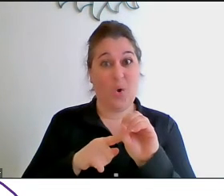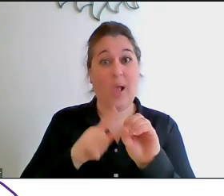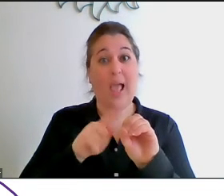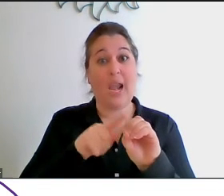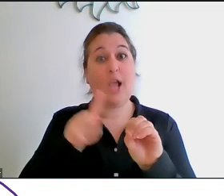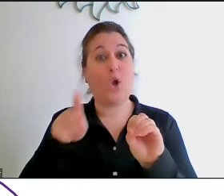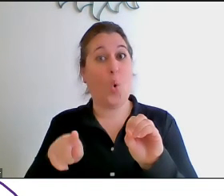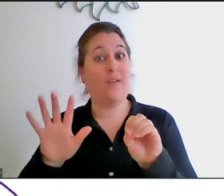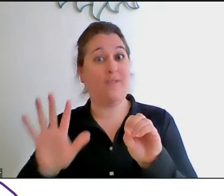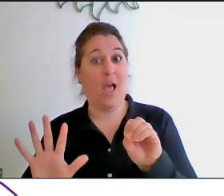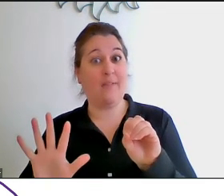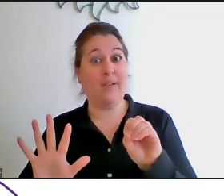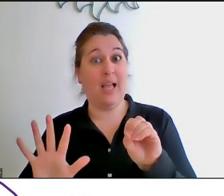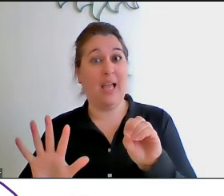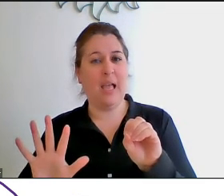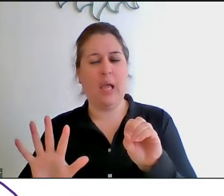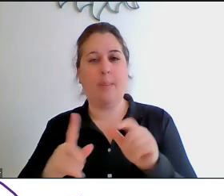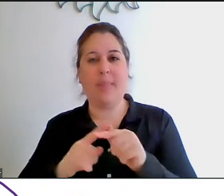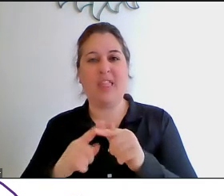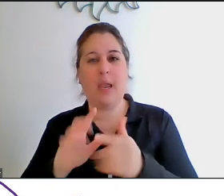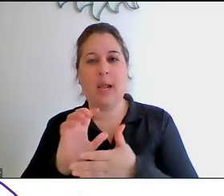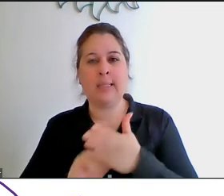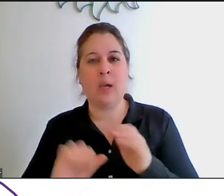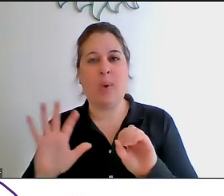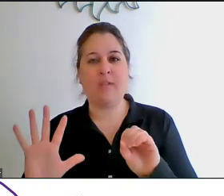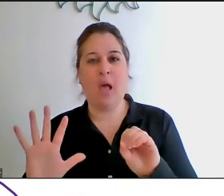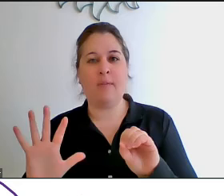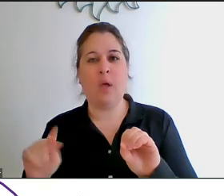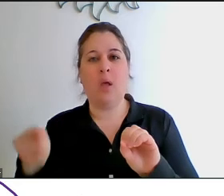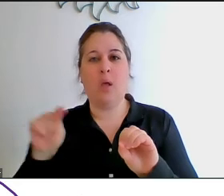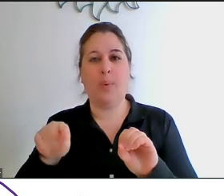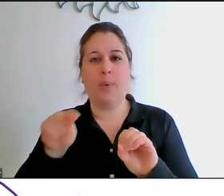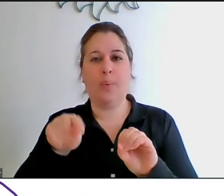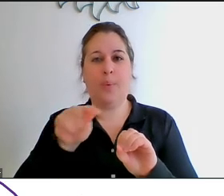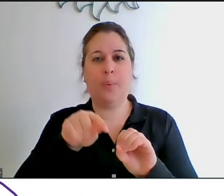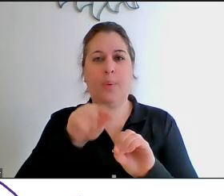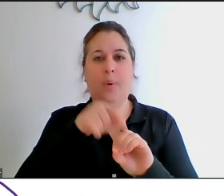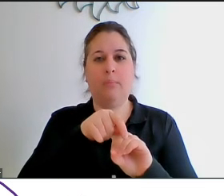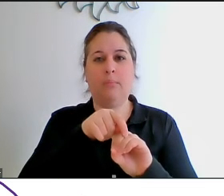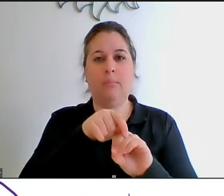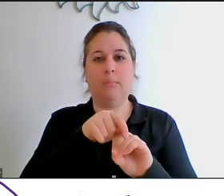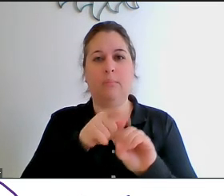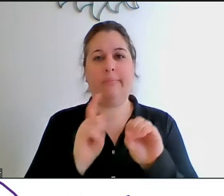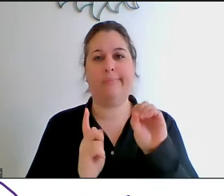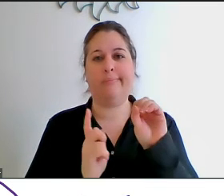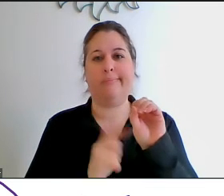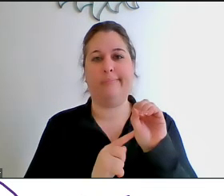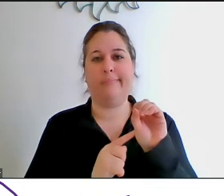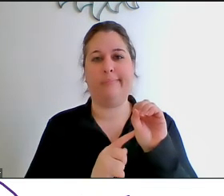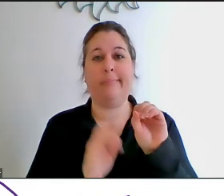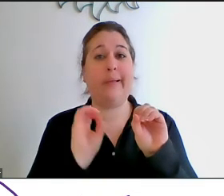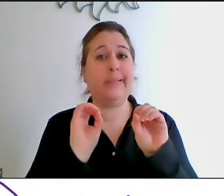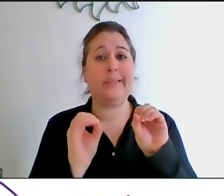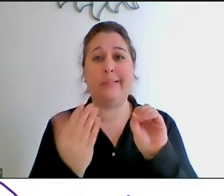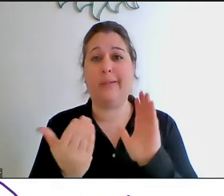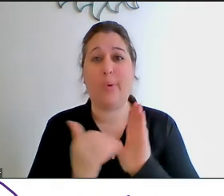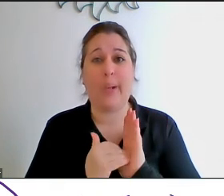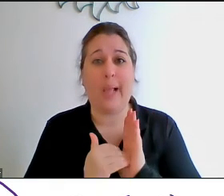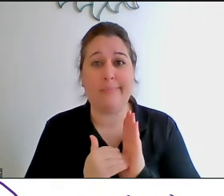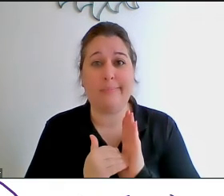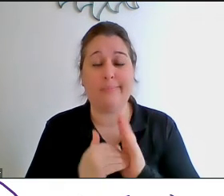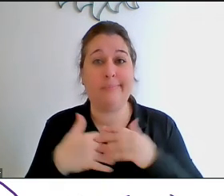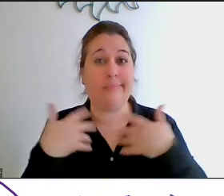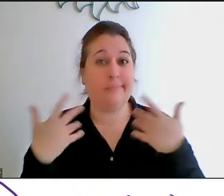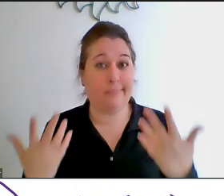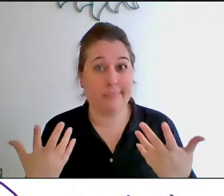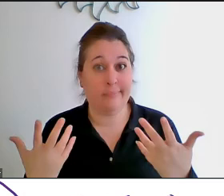I go to +5, so that's 5. But then I minus 5, I get back at 0. So